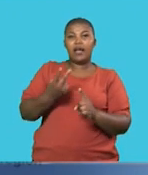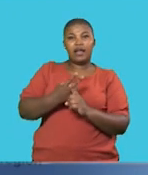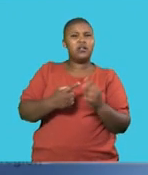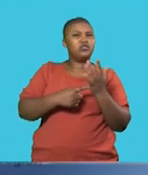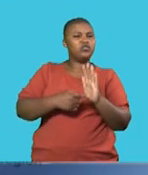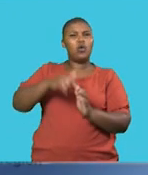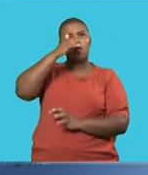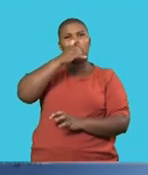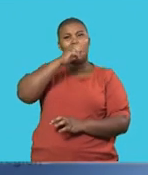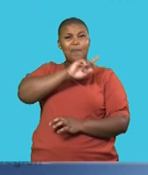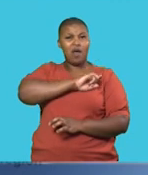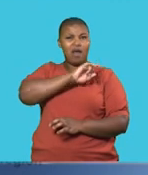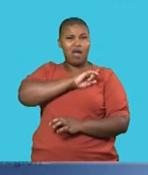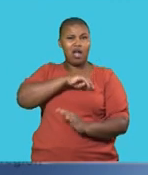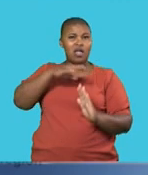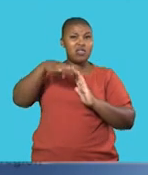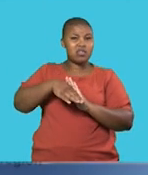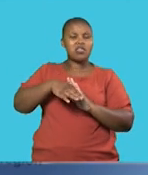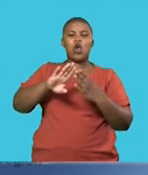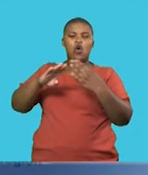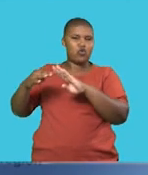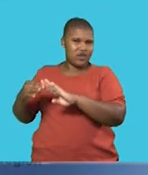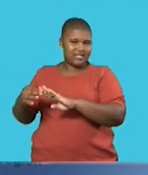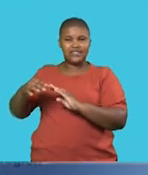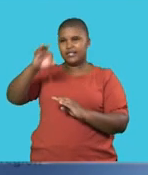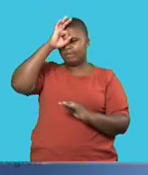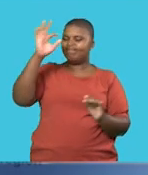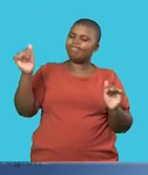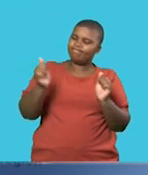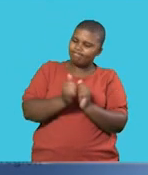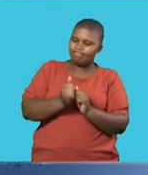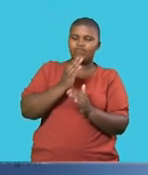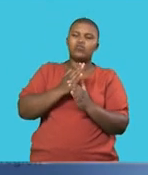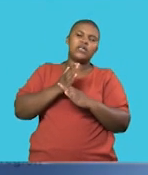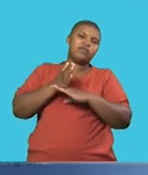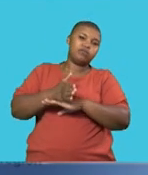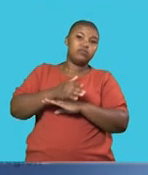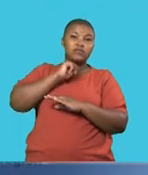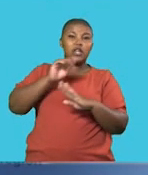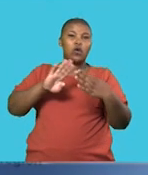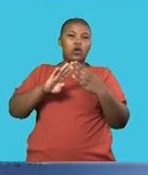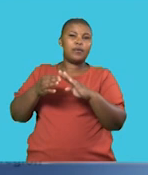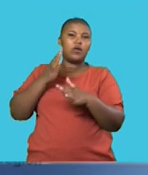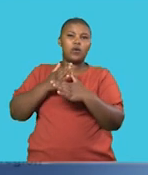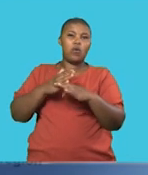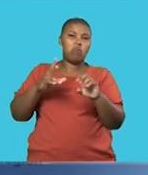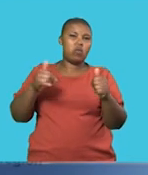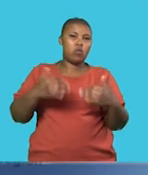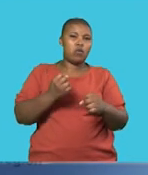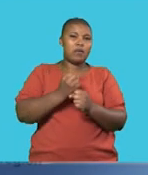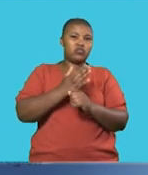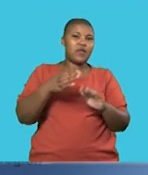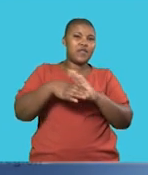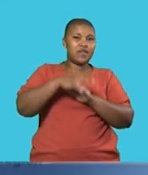kwalobugebengu ikona ukubambisana kwamaphoyisa nomphakathi ethi umphakathi udlale indima enkulu abamba iqhaza ekutheni obugebengu behle kulesi